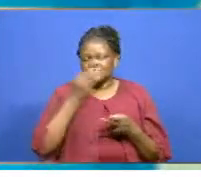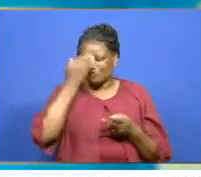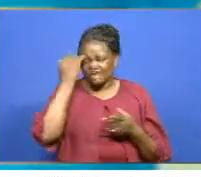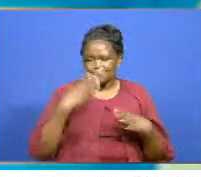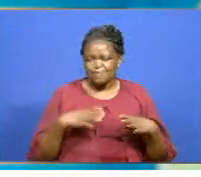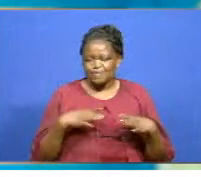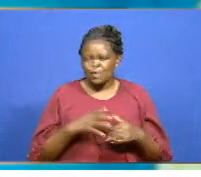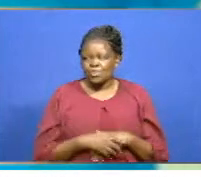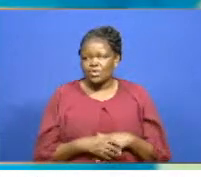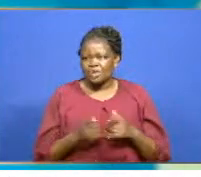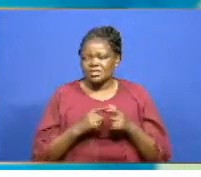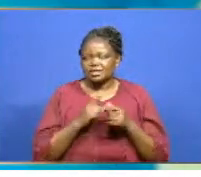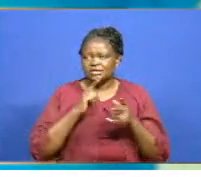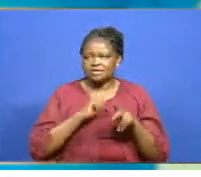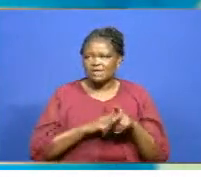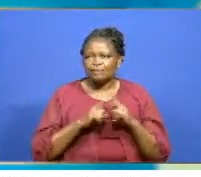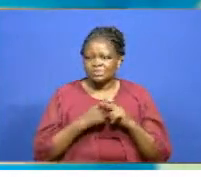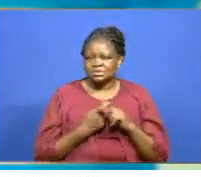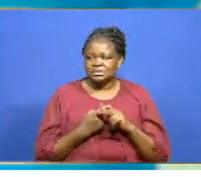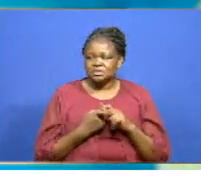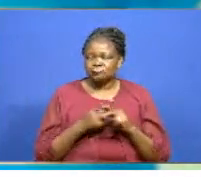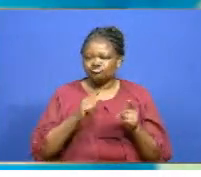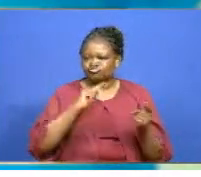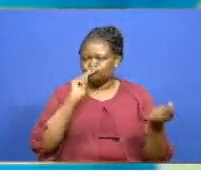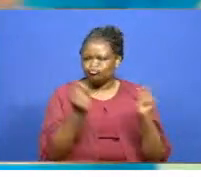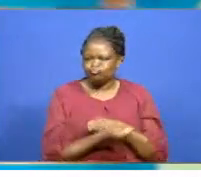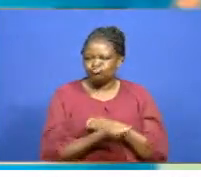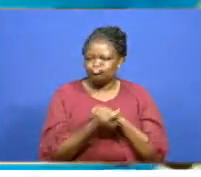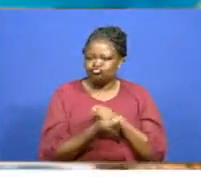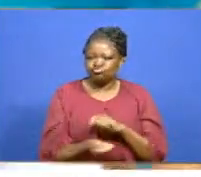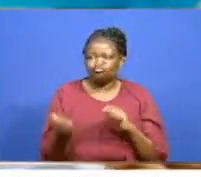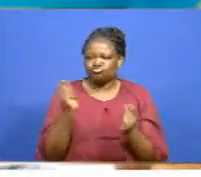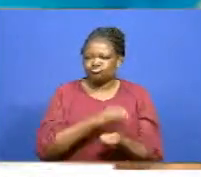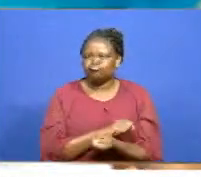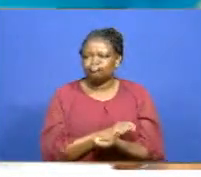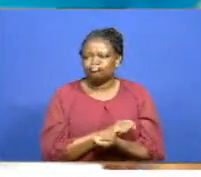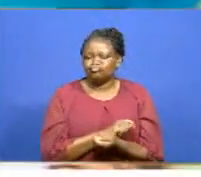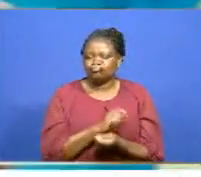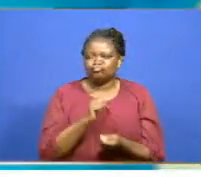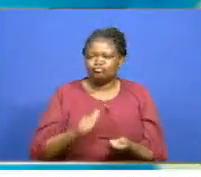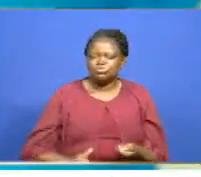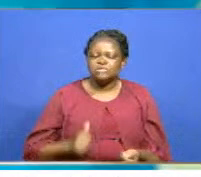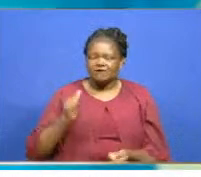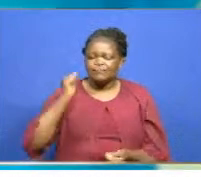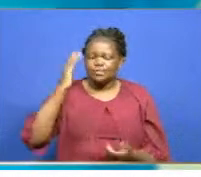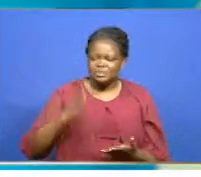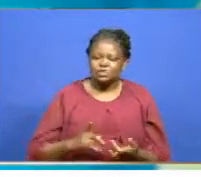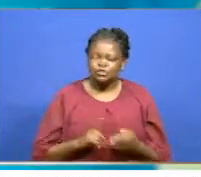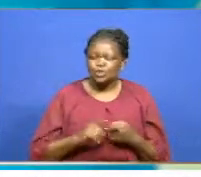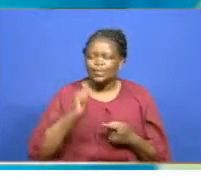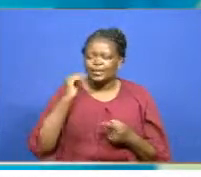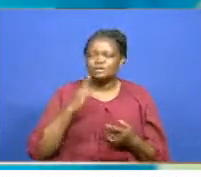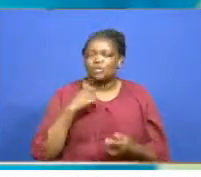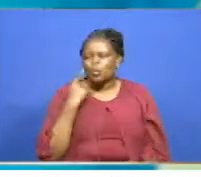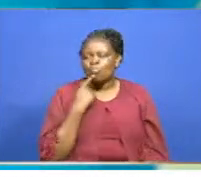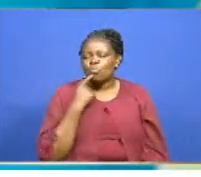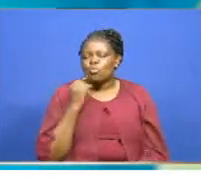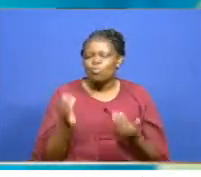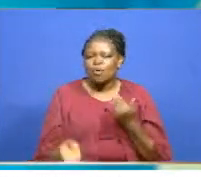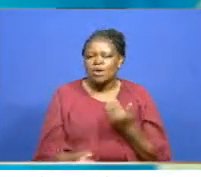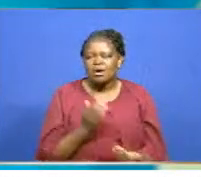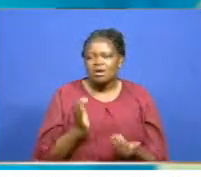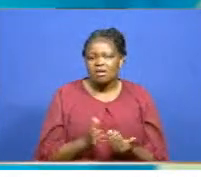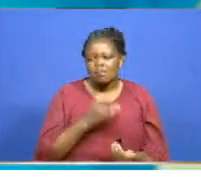So tukianza ku shift narrative from a selfish politician to a politician mwenye anajali